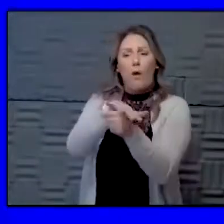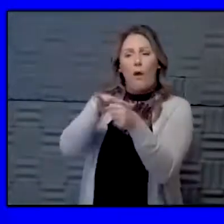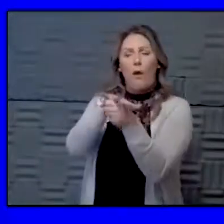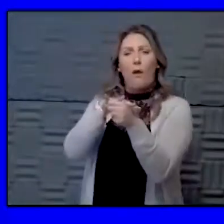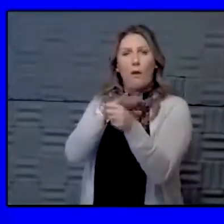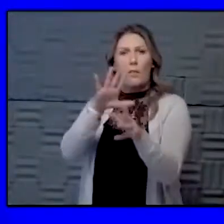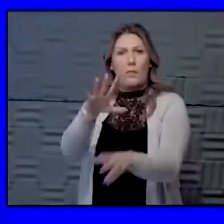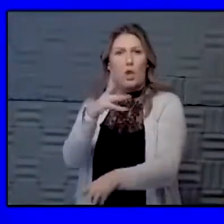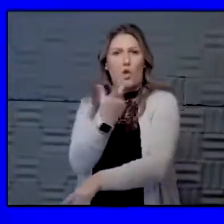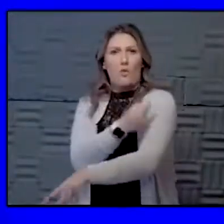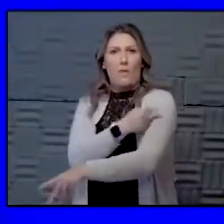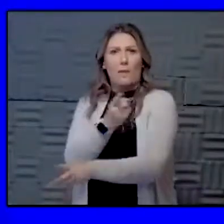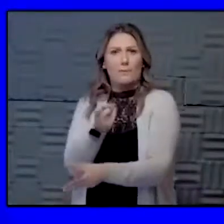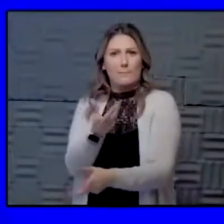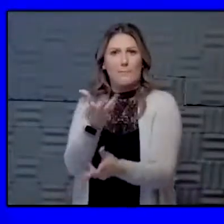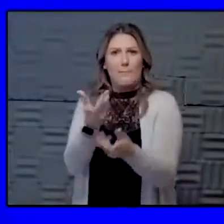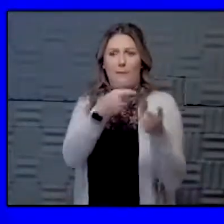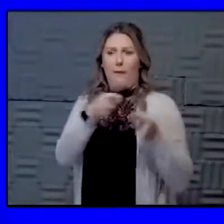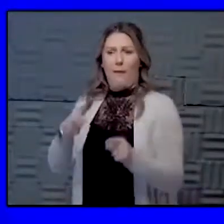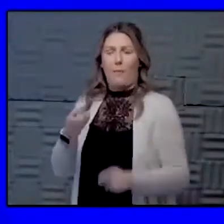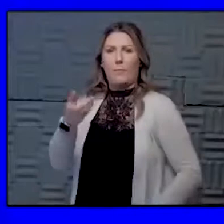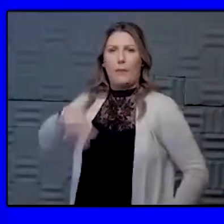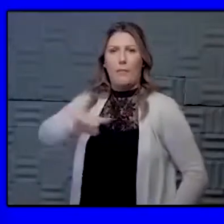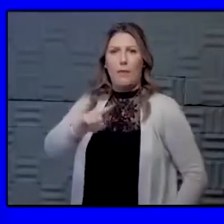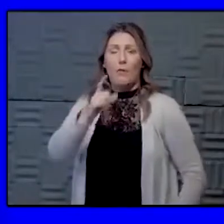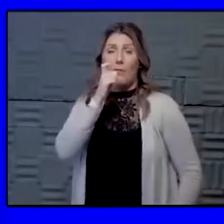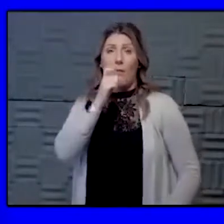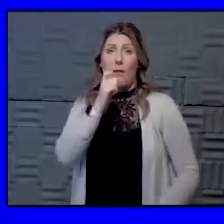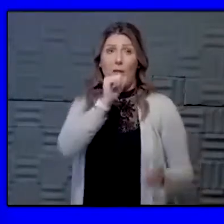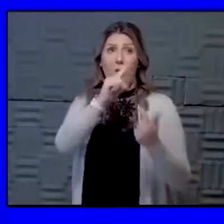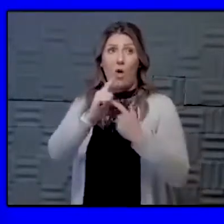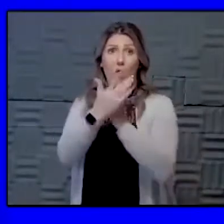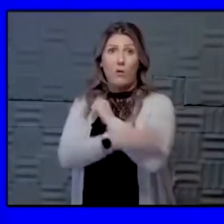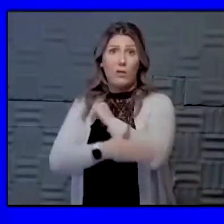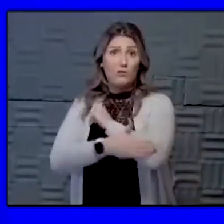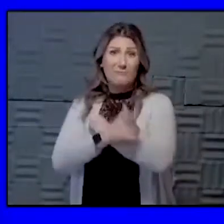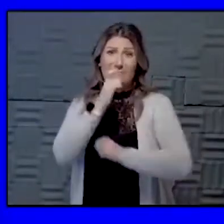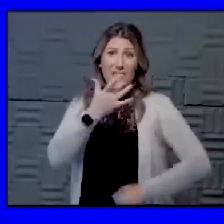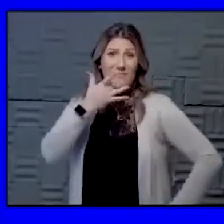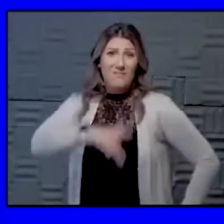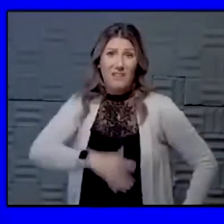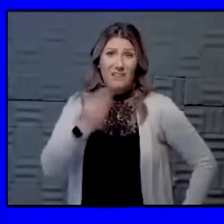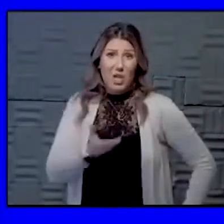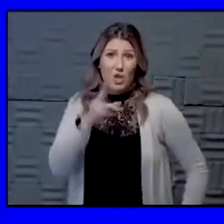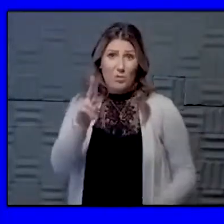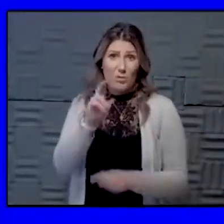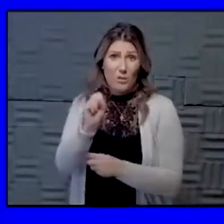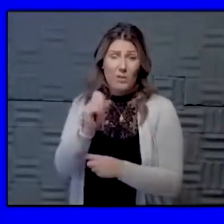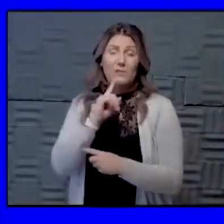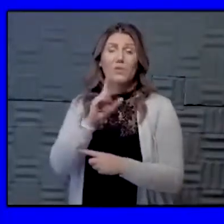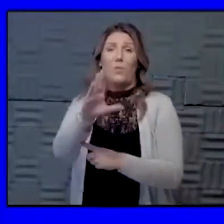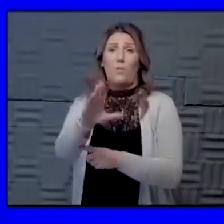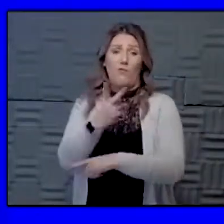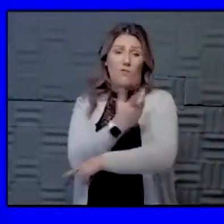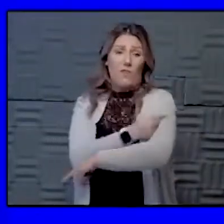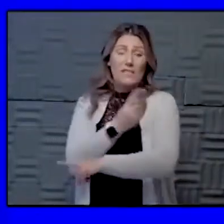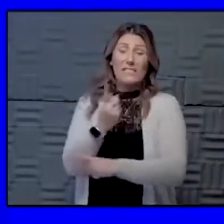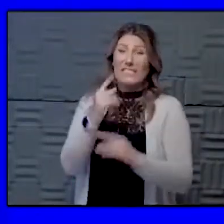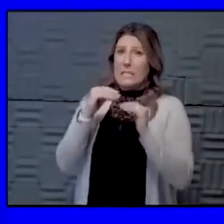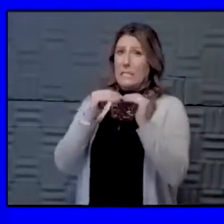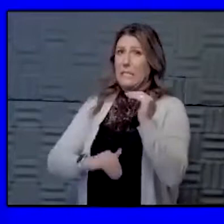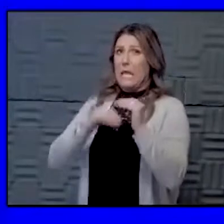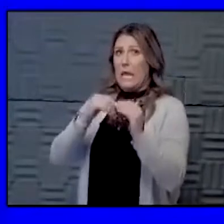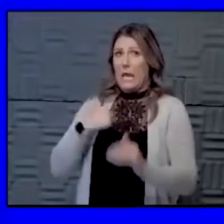the vaccine coverage there? Because we know not all the countries are as fortunate as we are here in the United States, so their vaccine coverage is much less